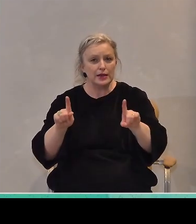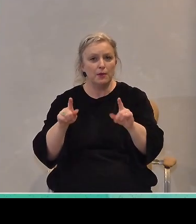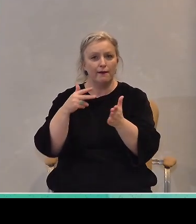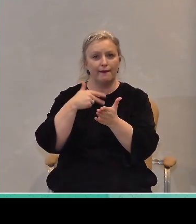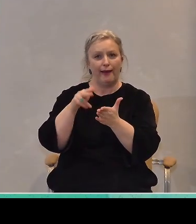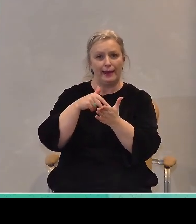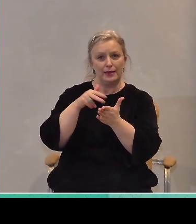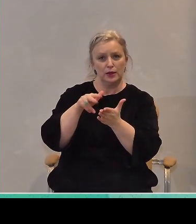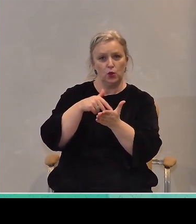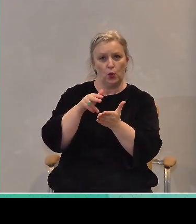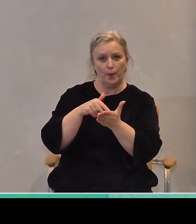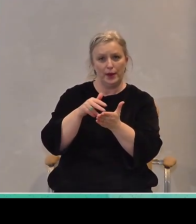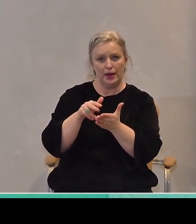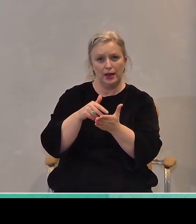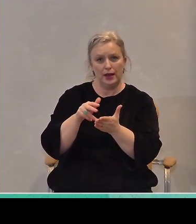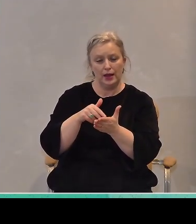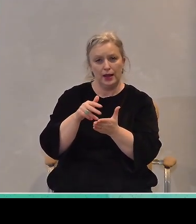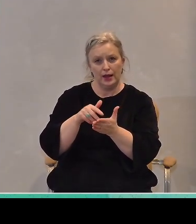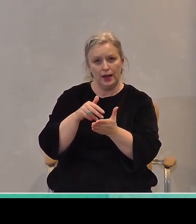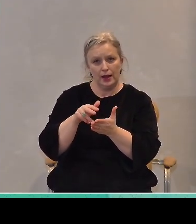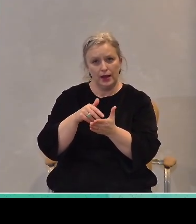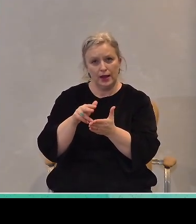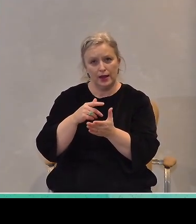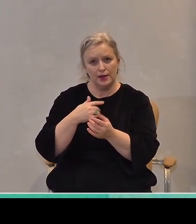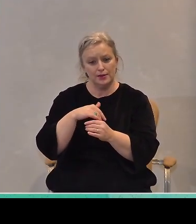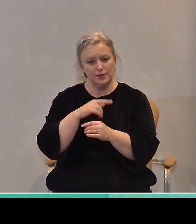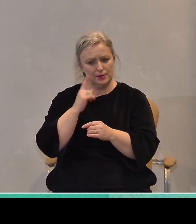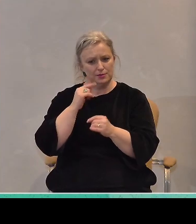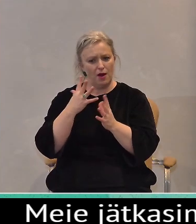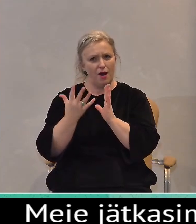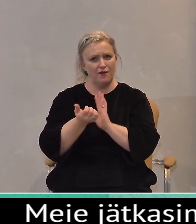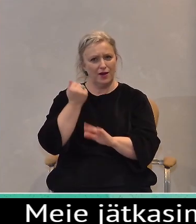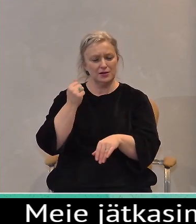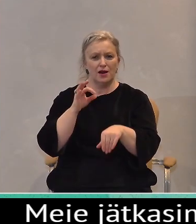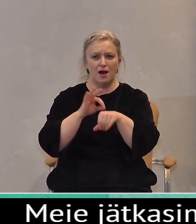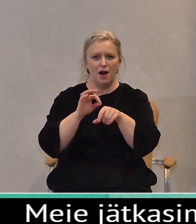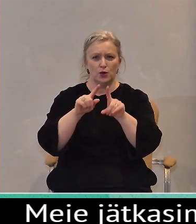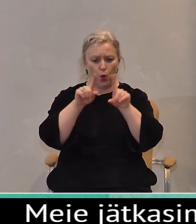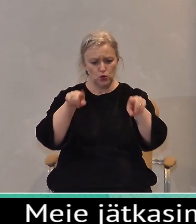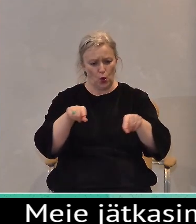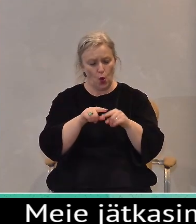First, we found that Franka has a specific behavior pattern.